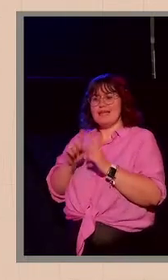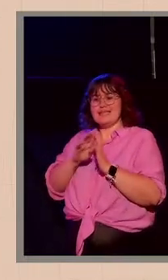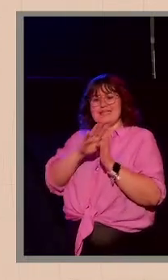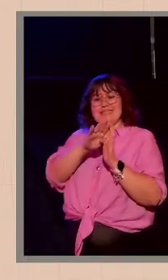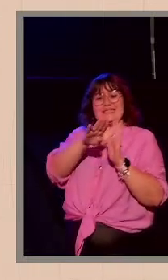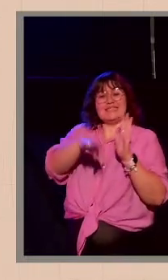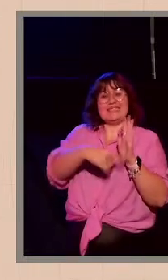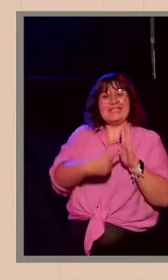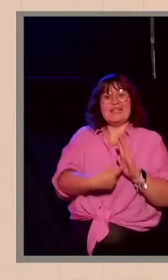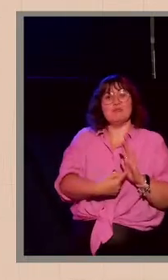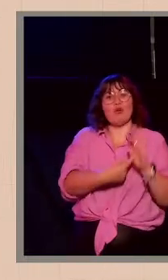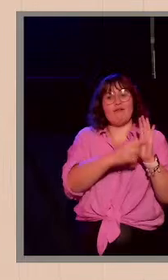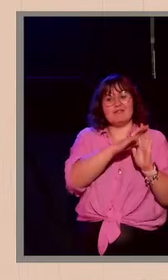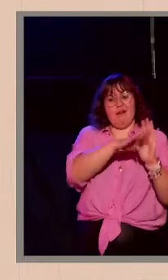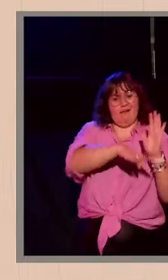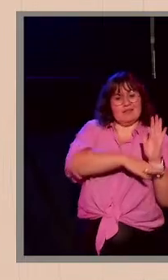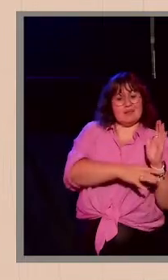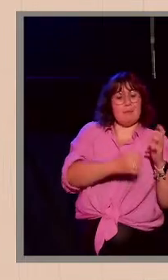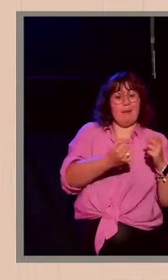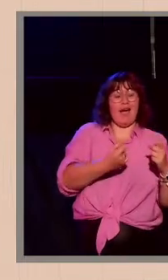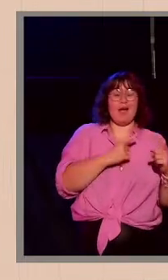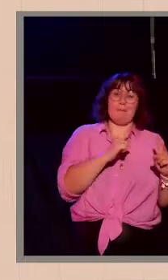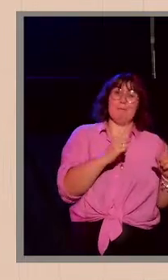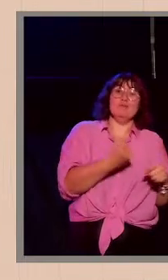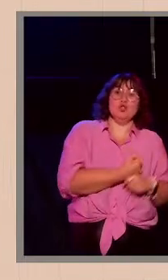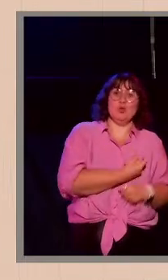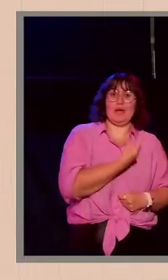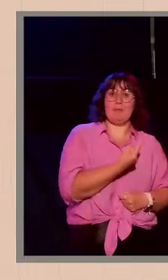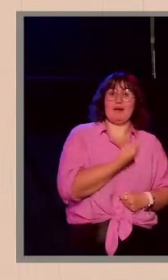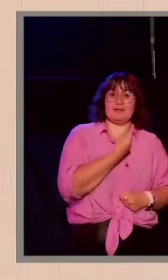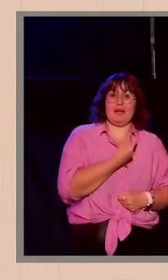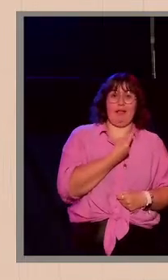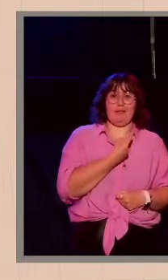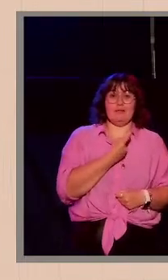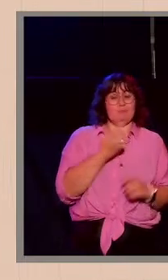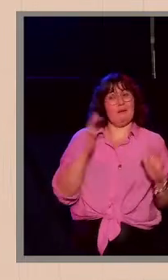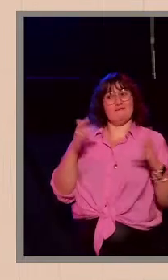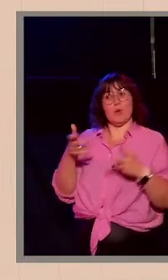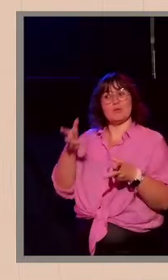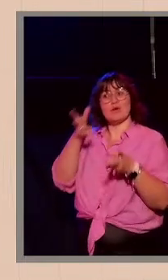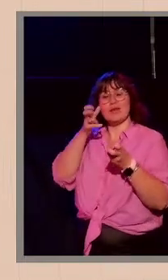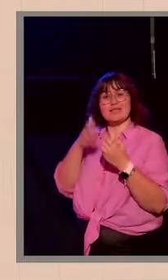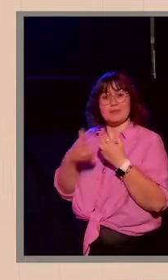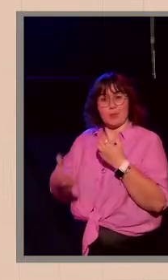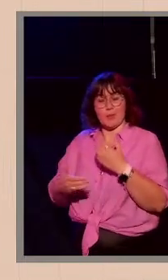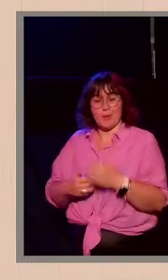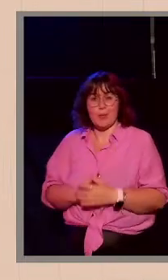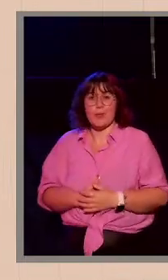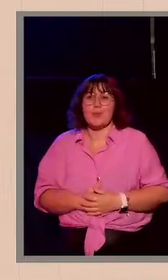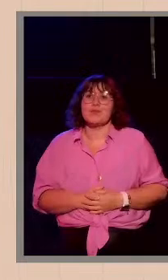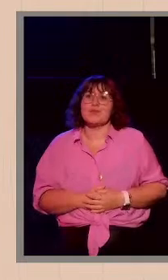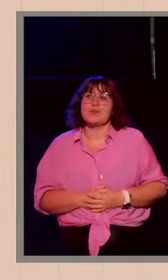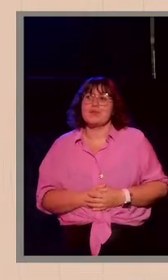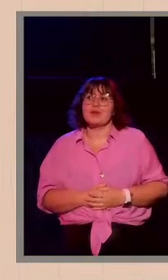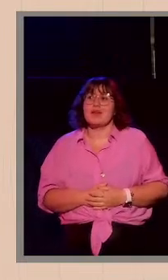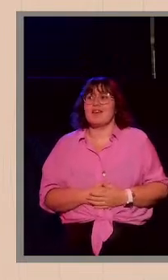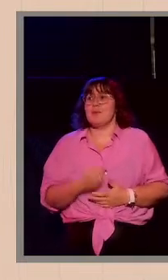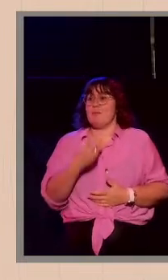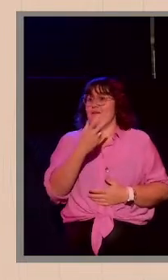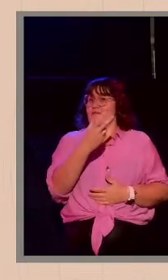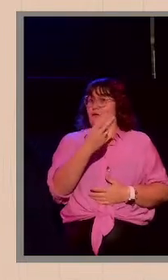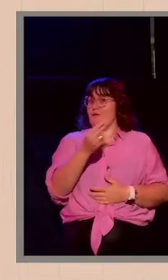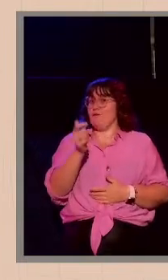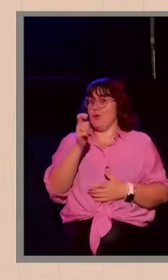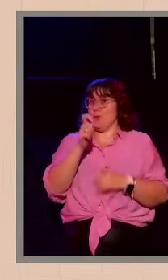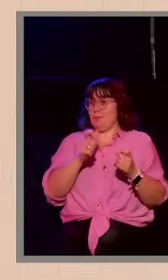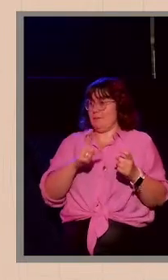deprioritize my own doing. But for like a few people I can think of